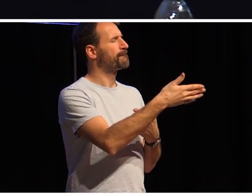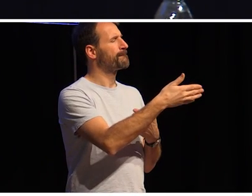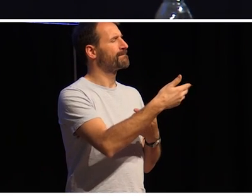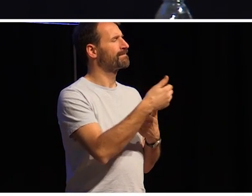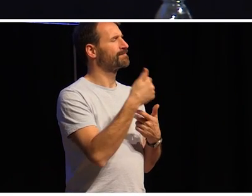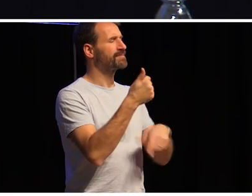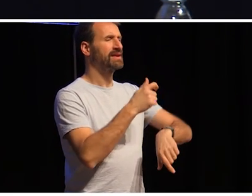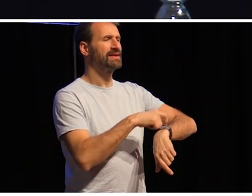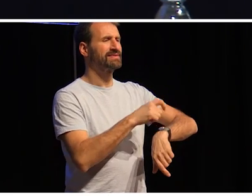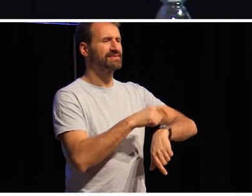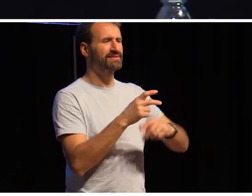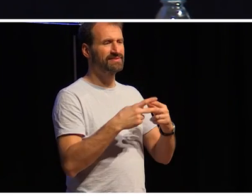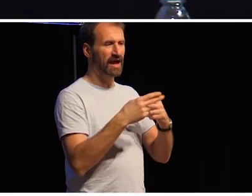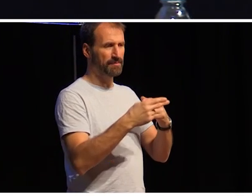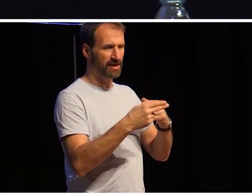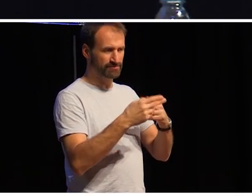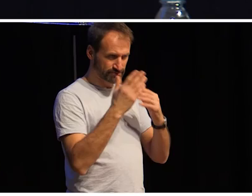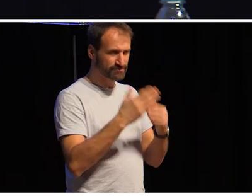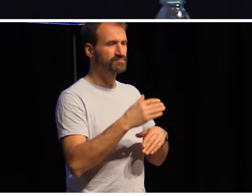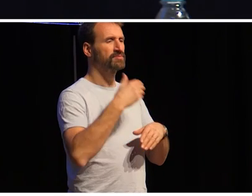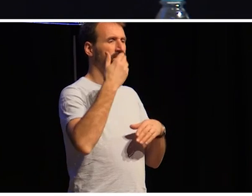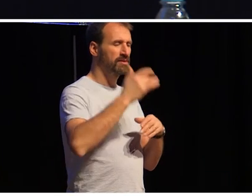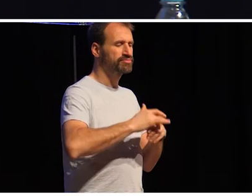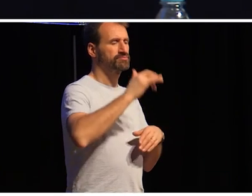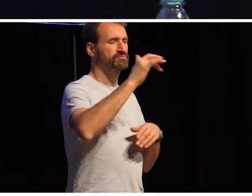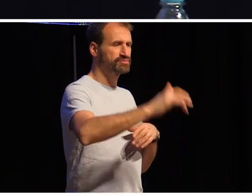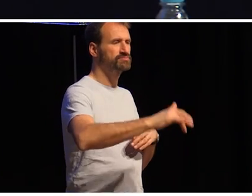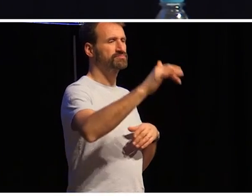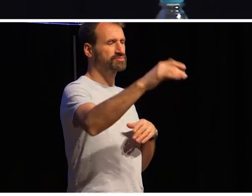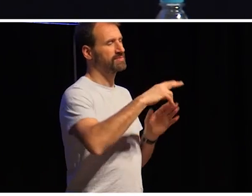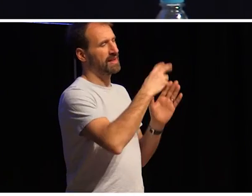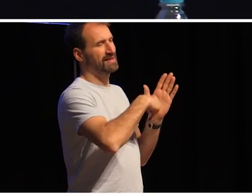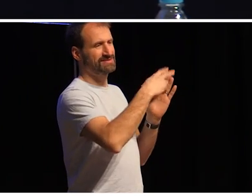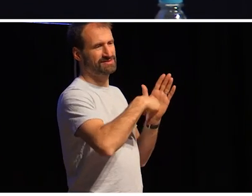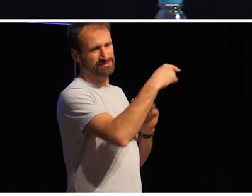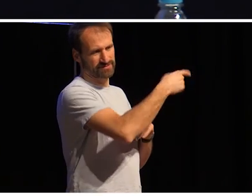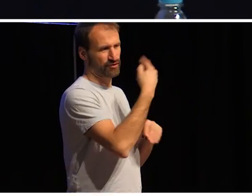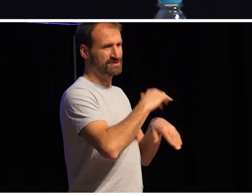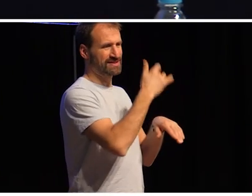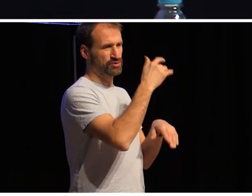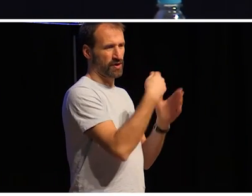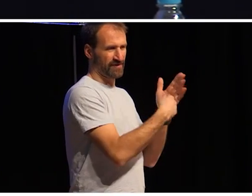a timer that periodically will read the sensor values and insert them into the database.